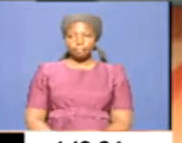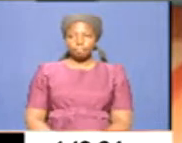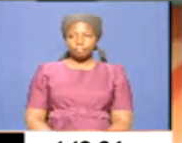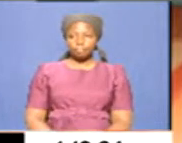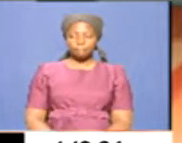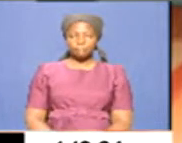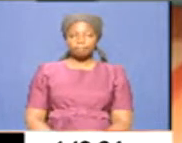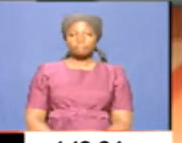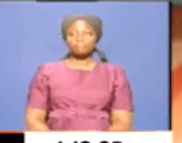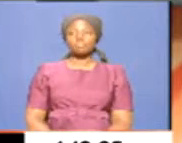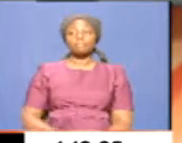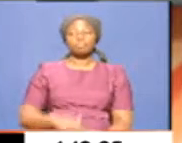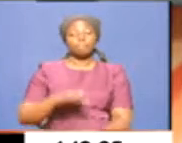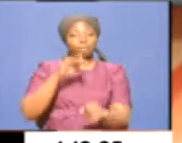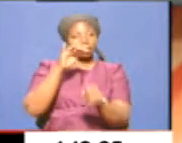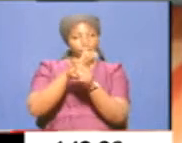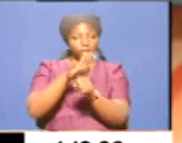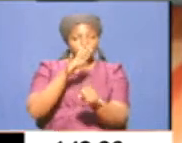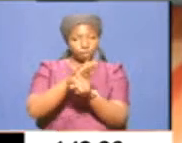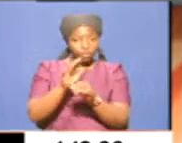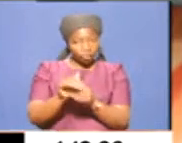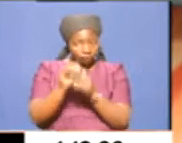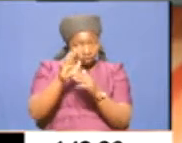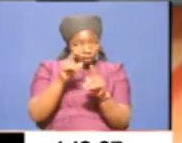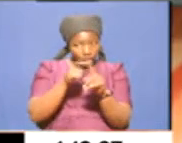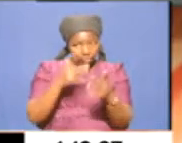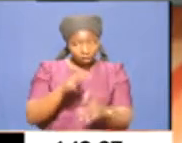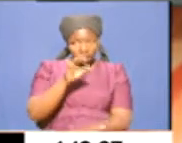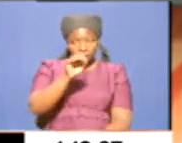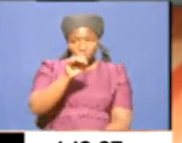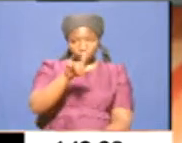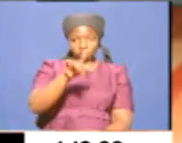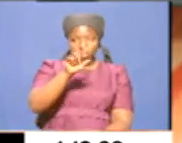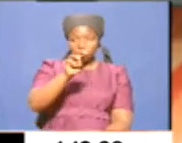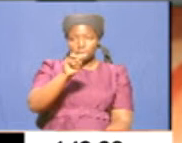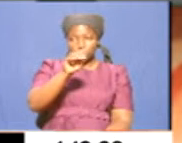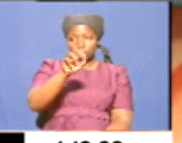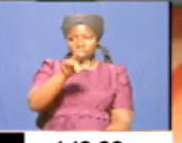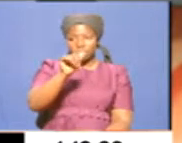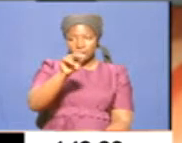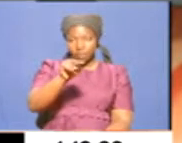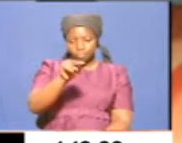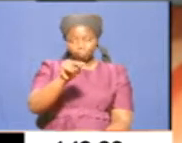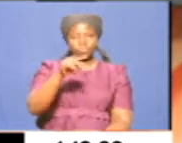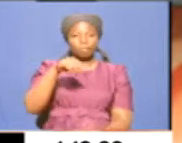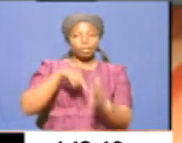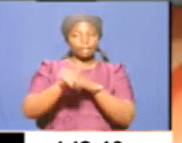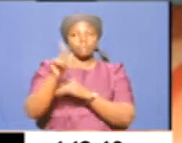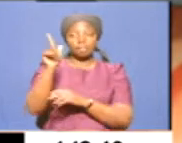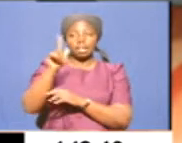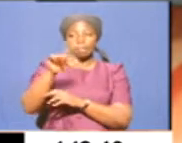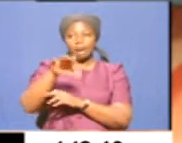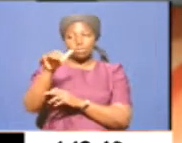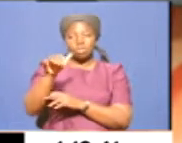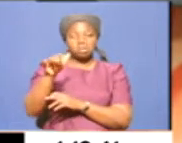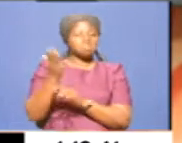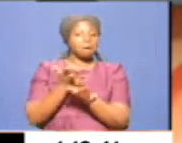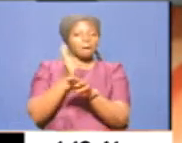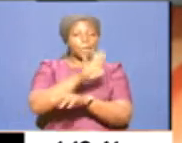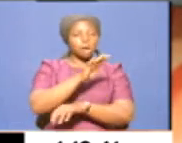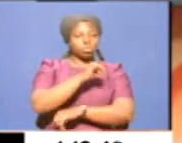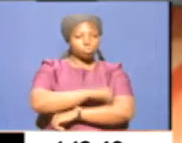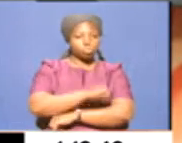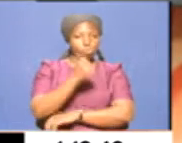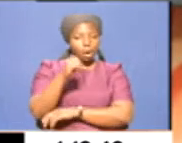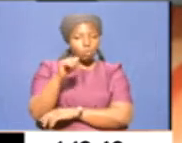And majority of leaders from Olmoran and Ngarua division in Laikipia County are yet to resume school. This is